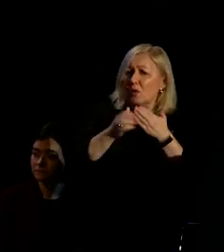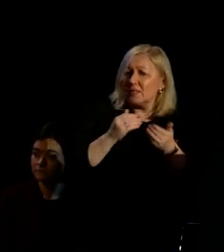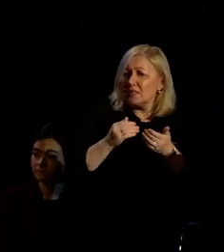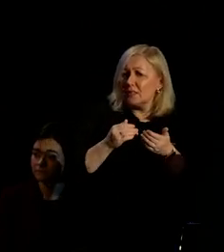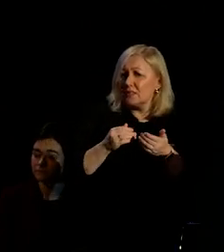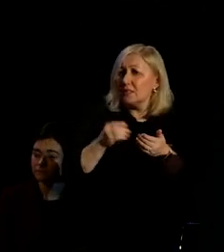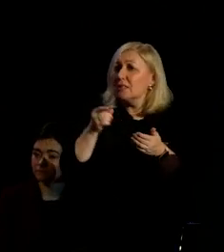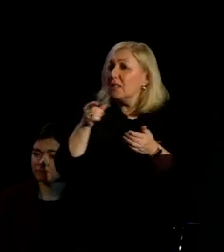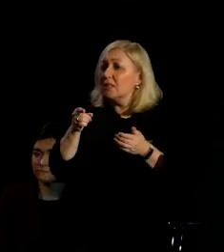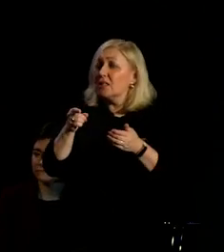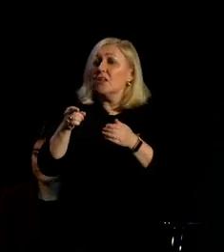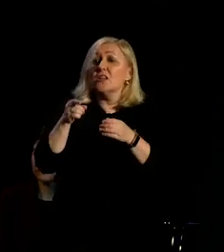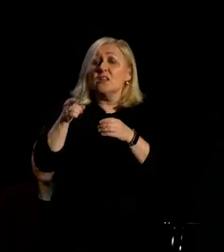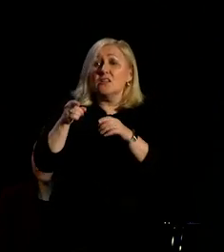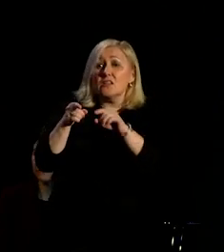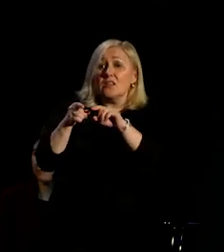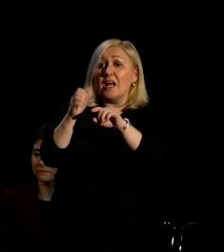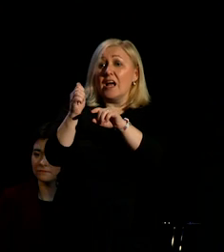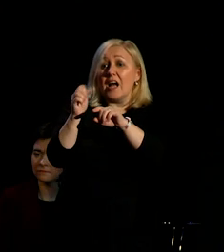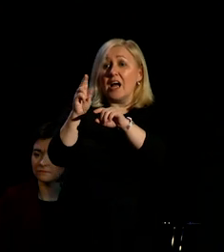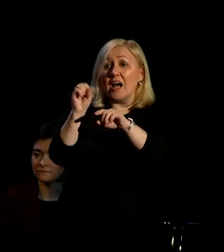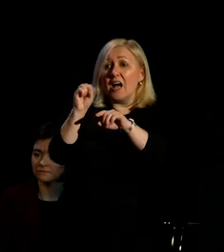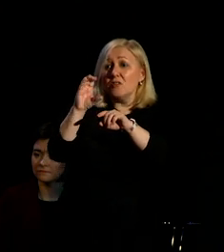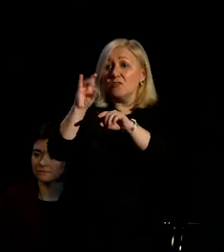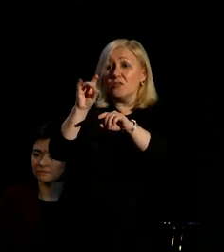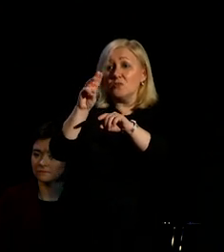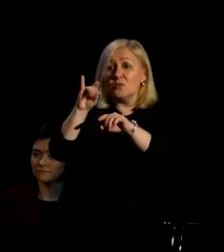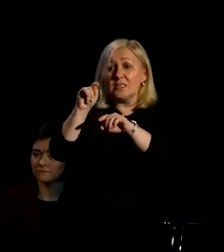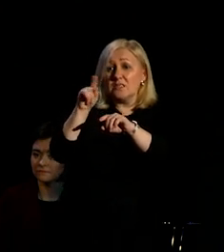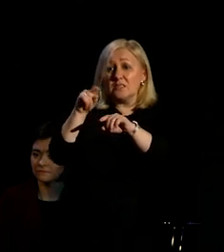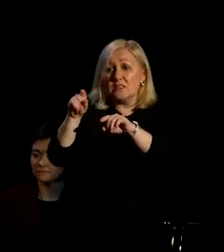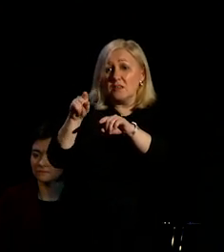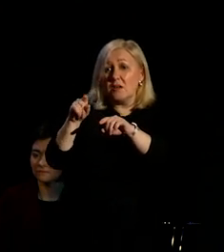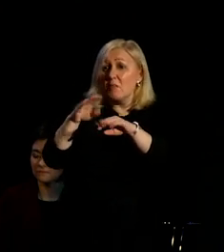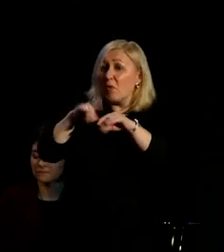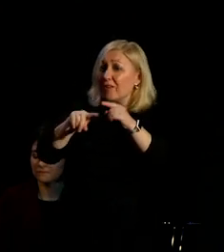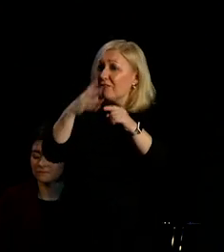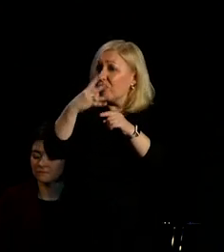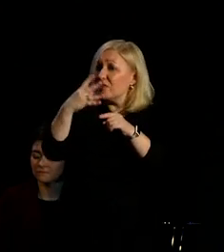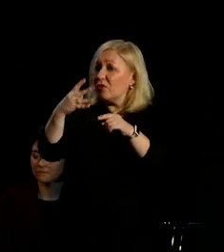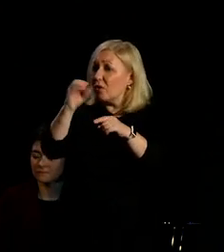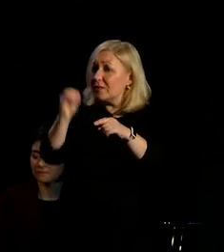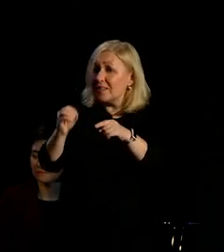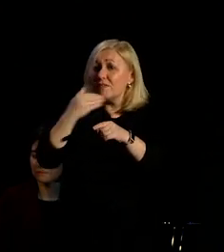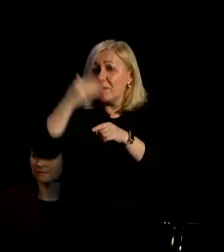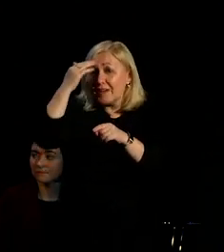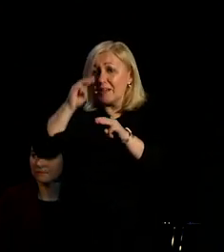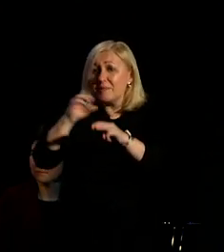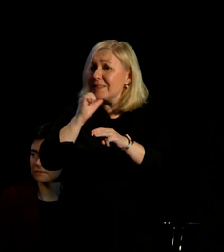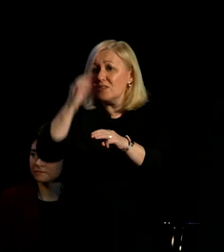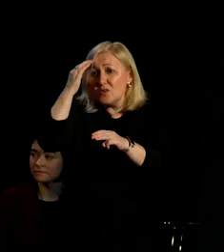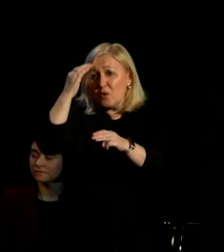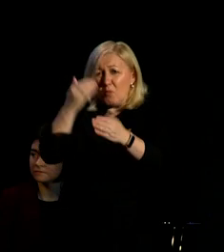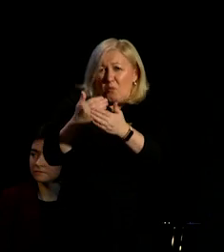among millennials. We in Europe cannot be complacent either. A 2018 survey of